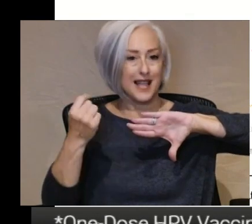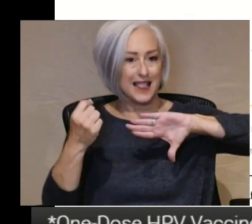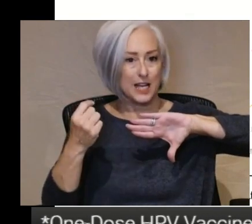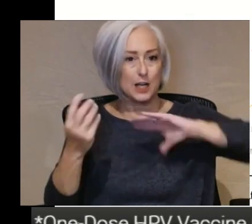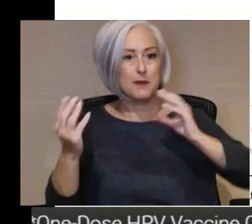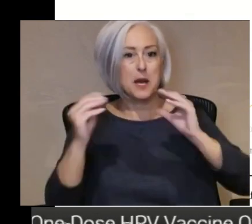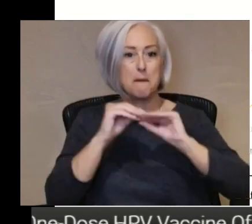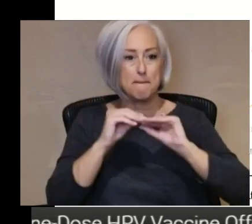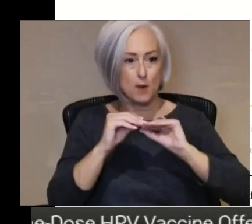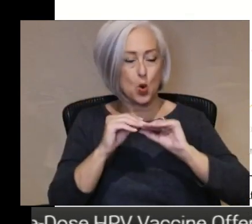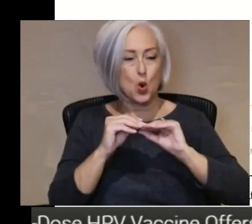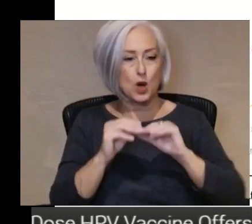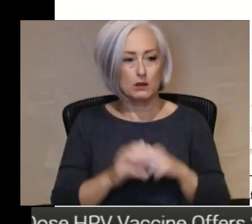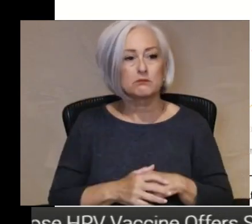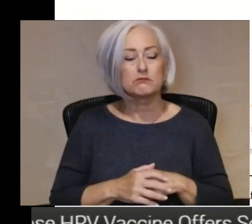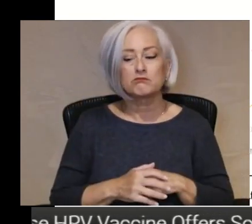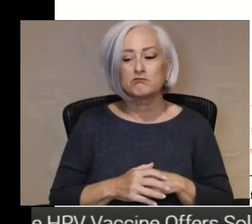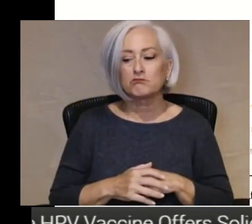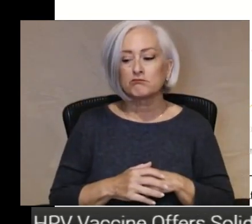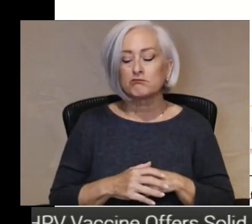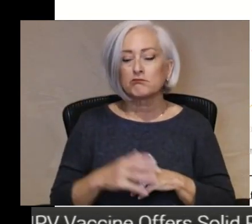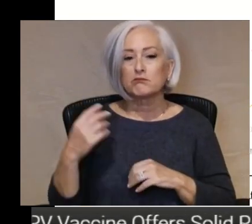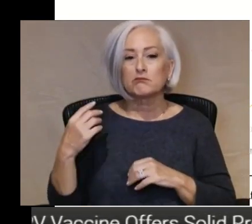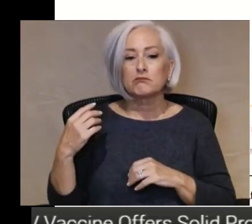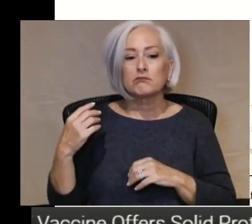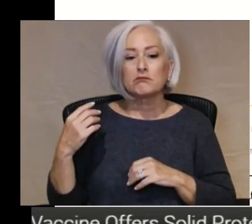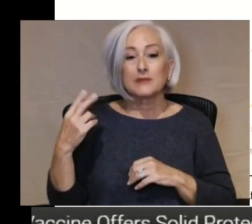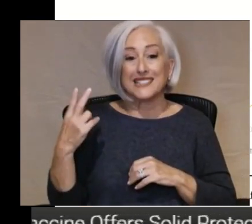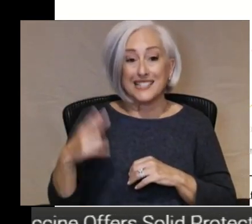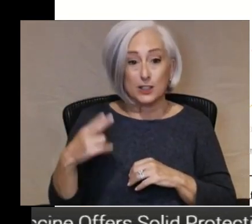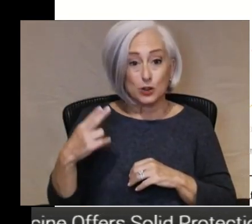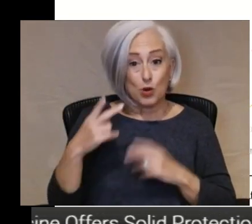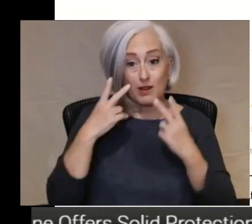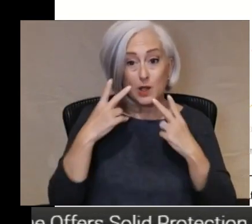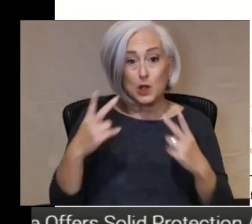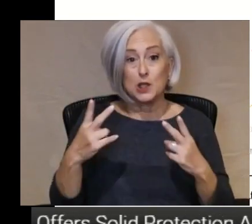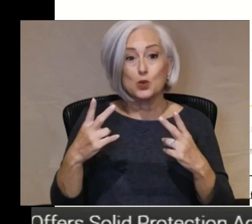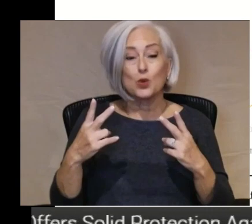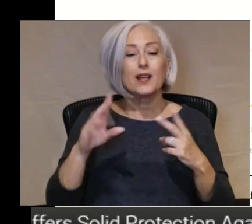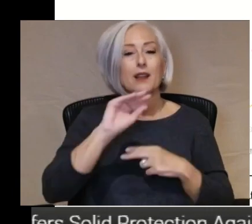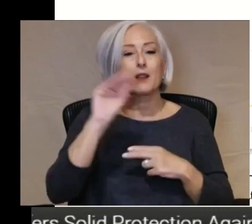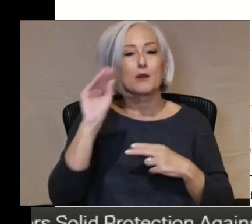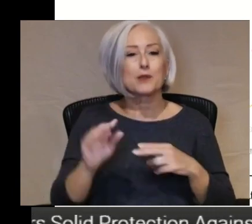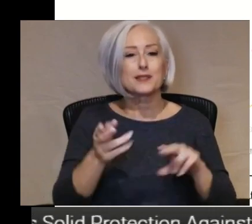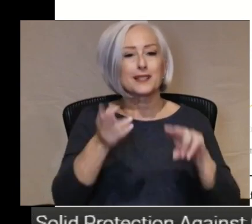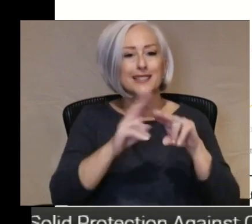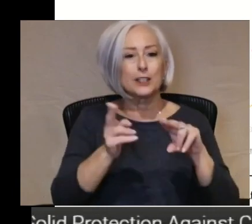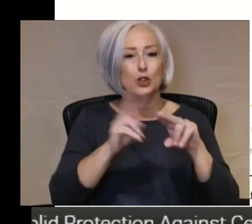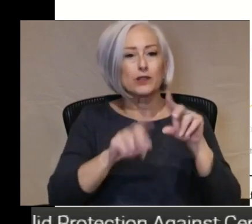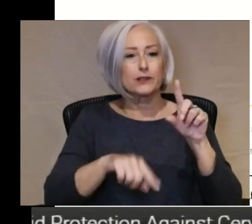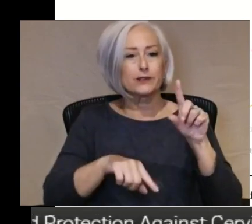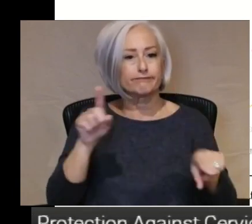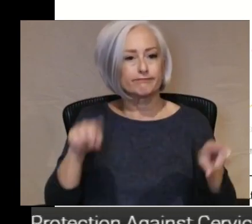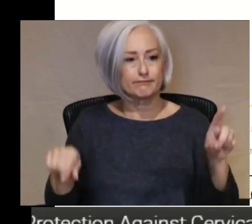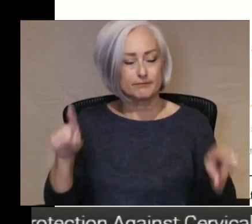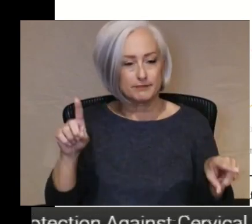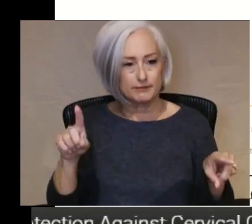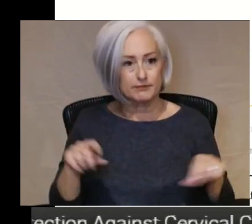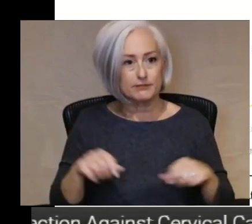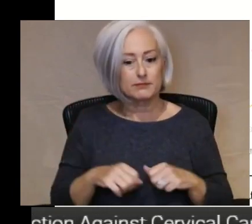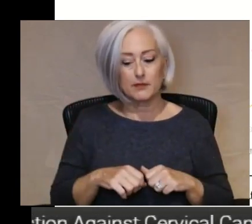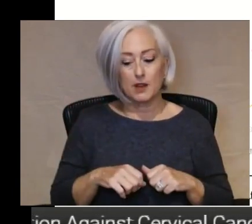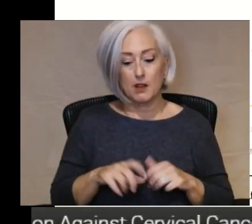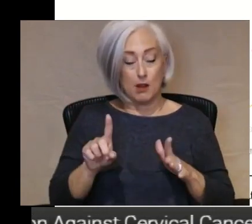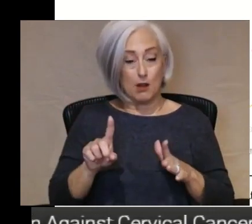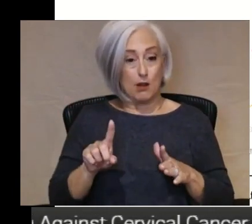in different waves and rates. If you'll remember, the first variant after the main, it kind of started, actually, the